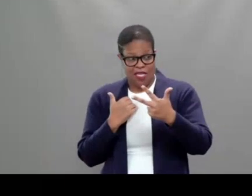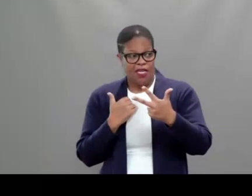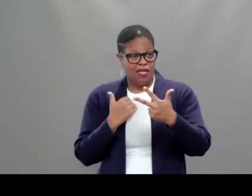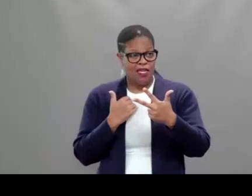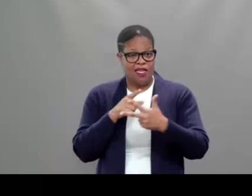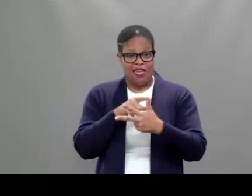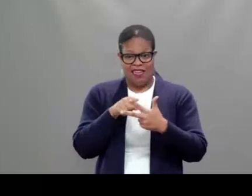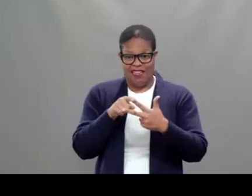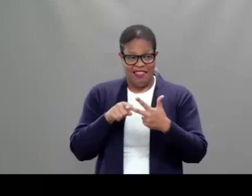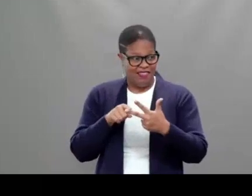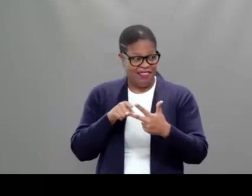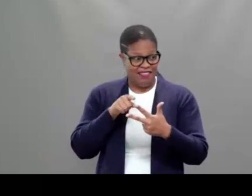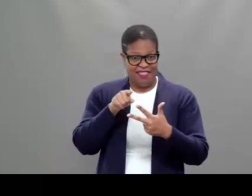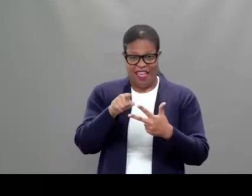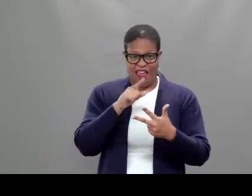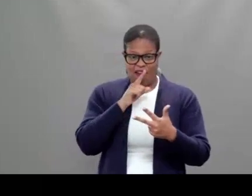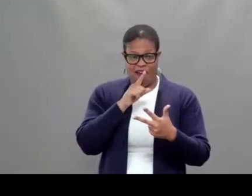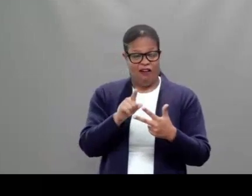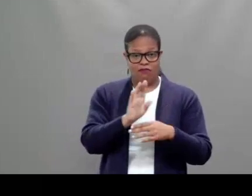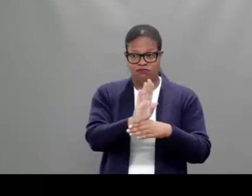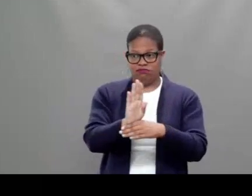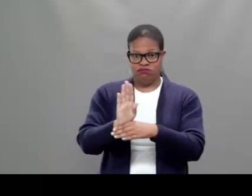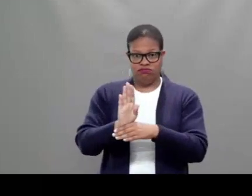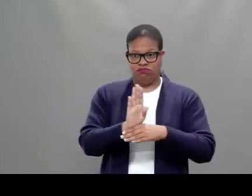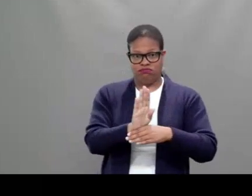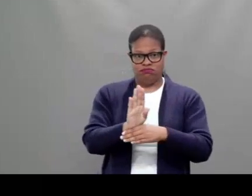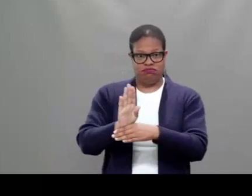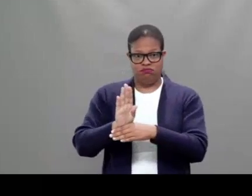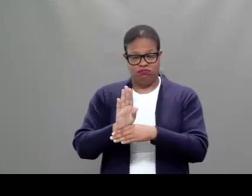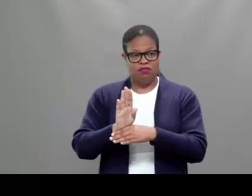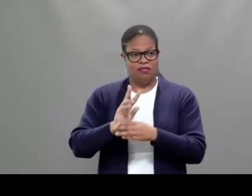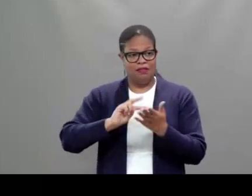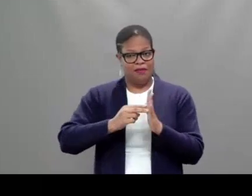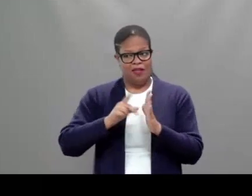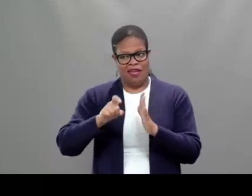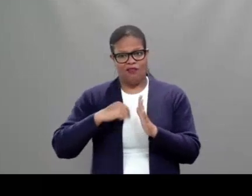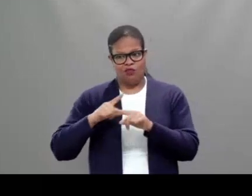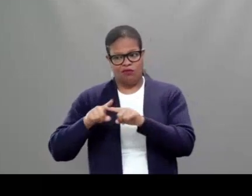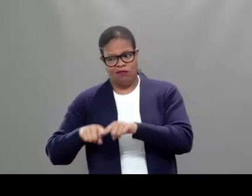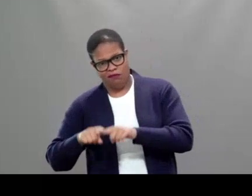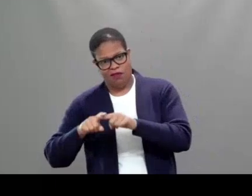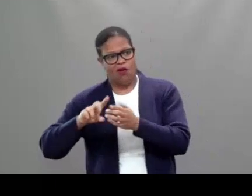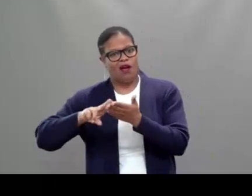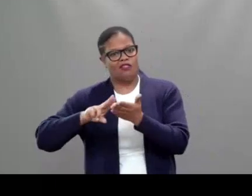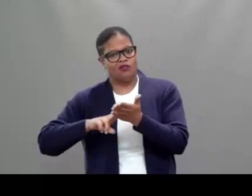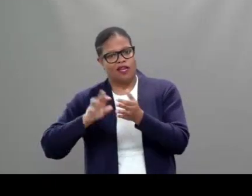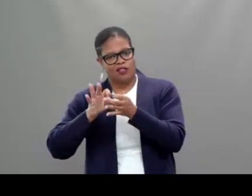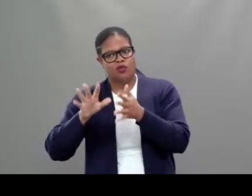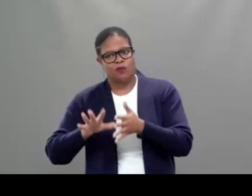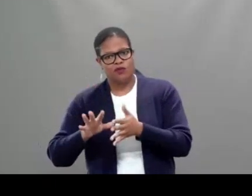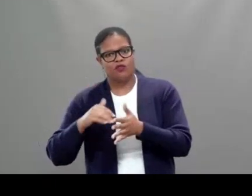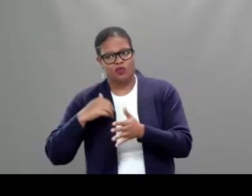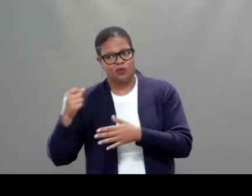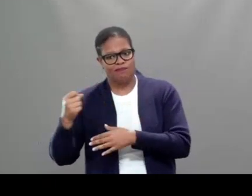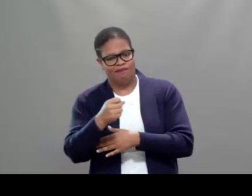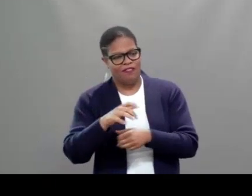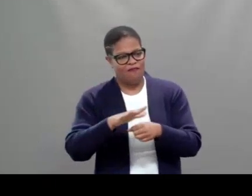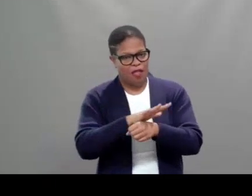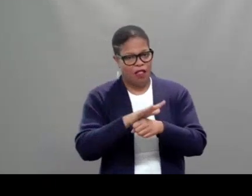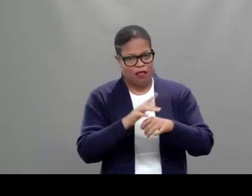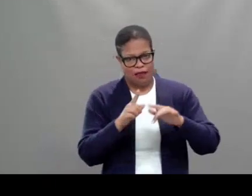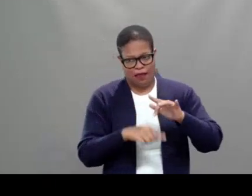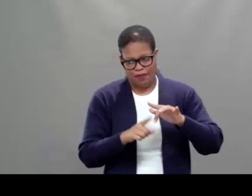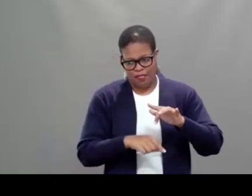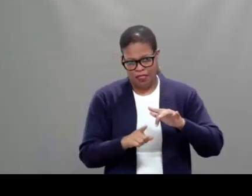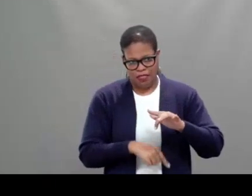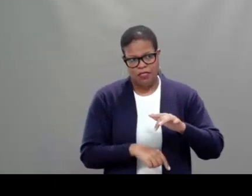out straight, and we have to rely on some contract and interpreters to be able to fill in those